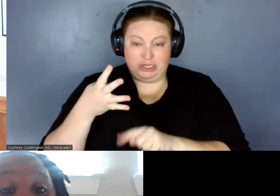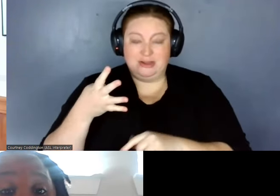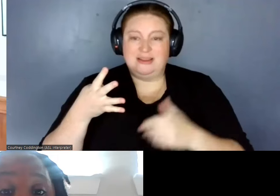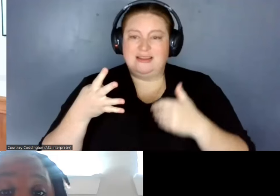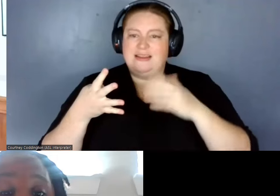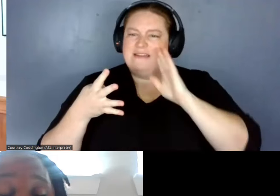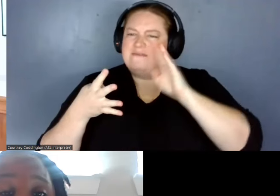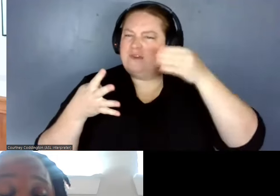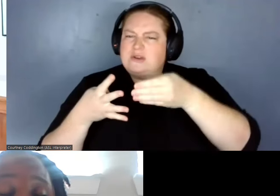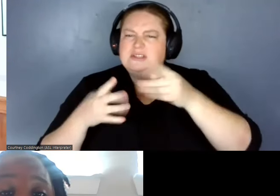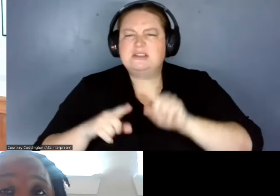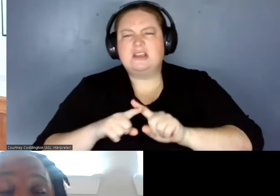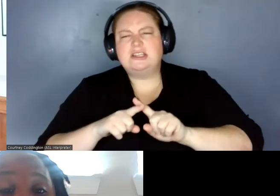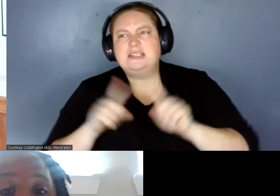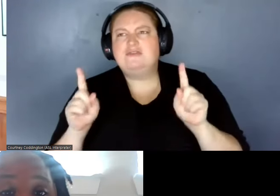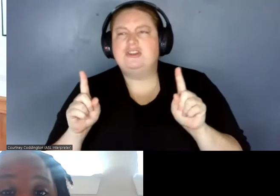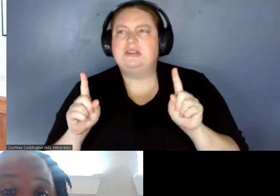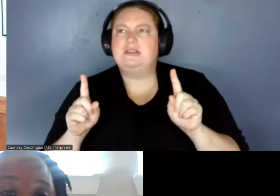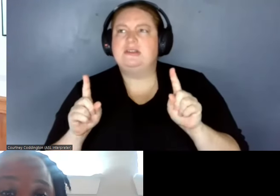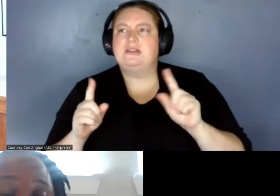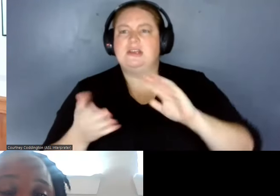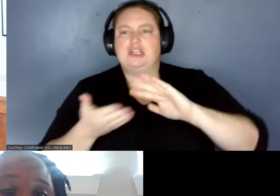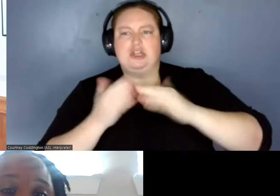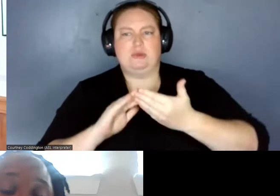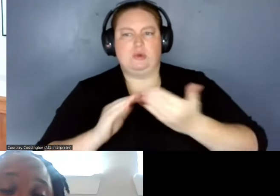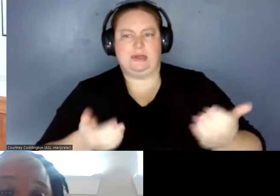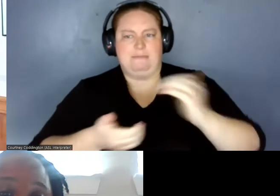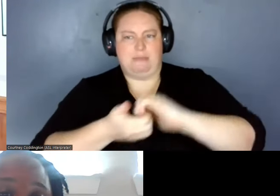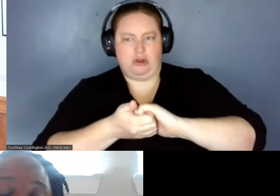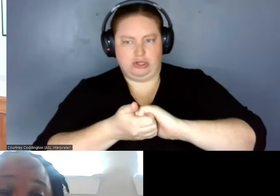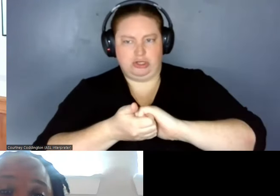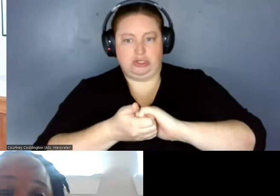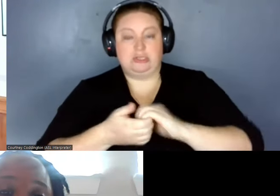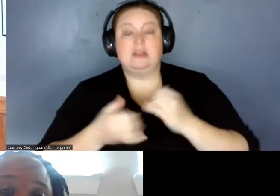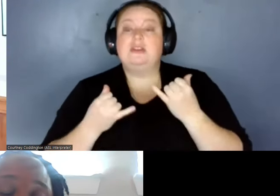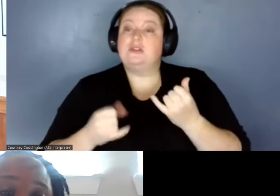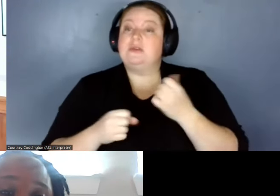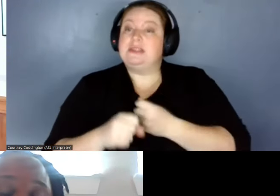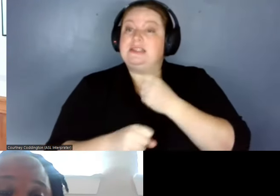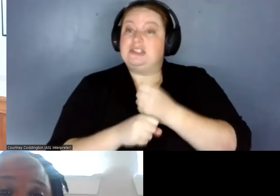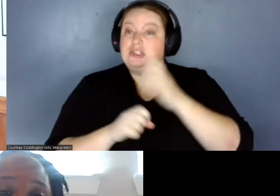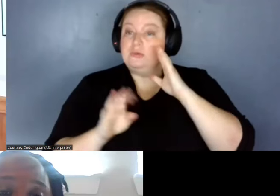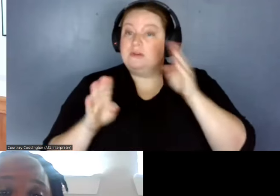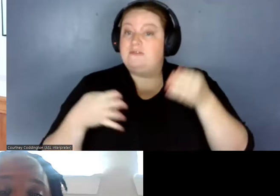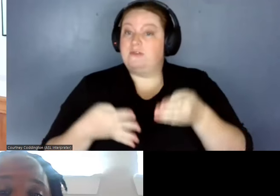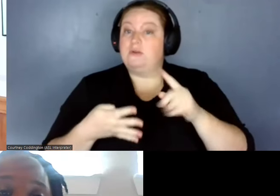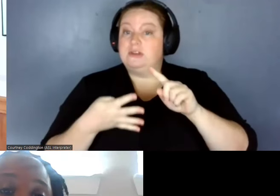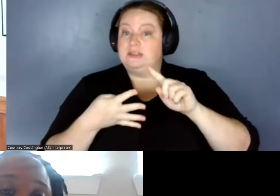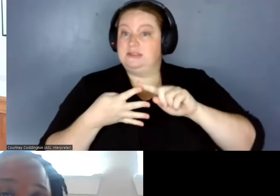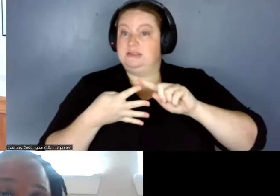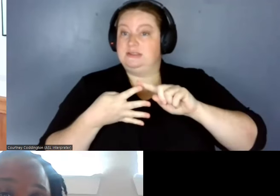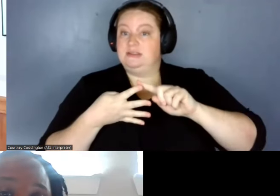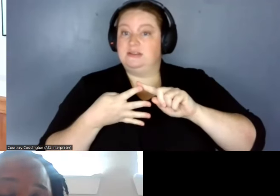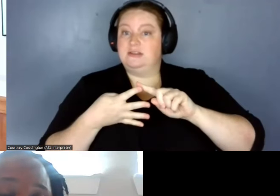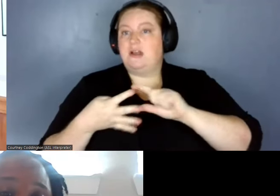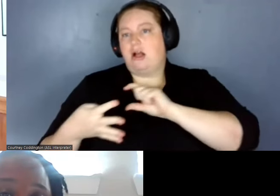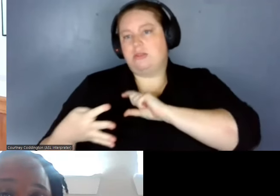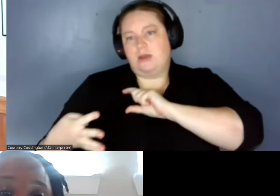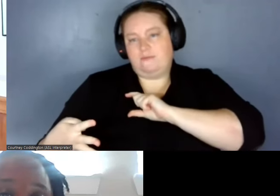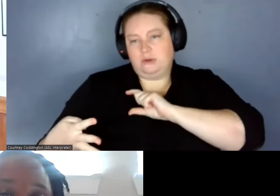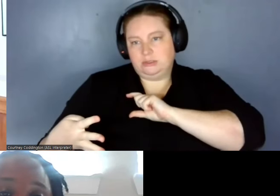focuses on different community partners. And so this year we will focus on the first year law enforcement.